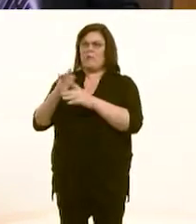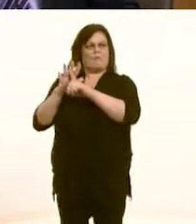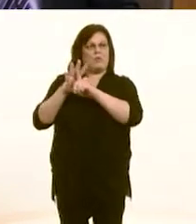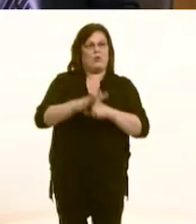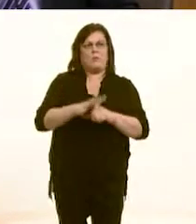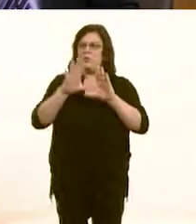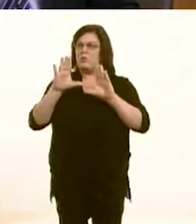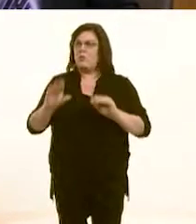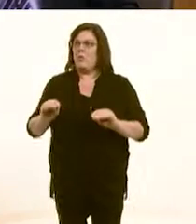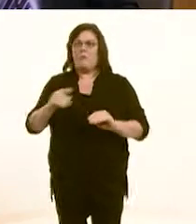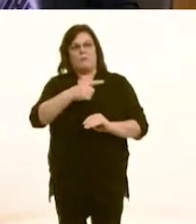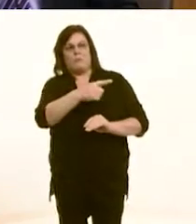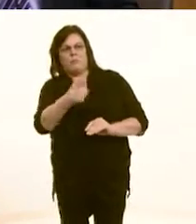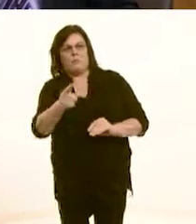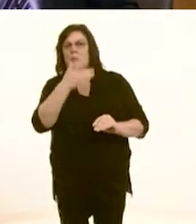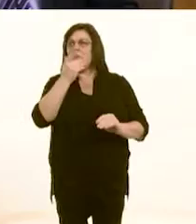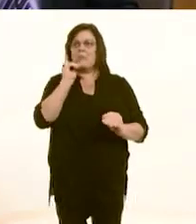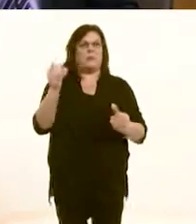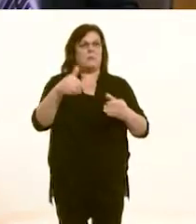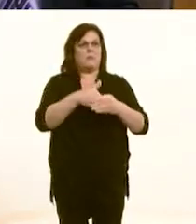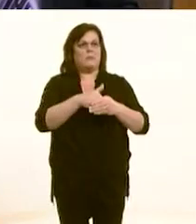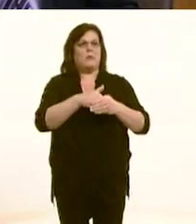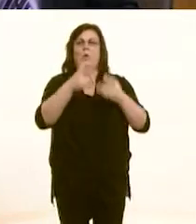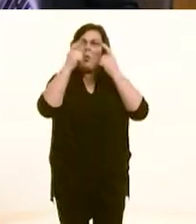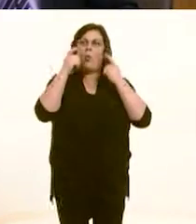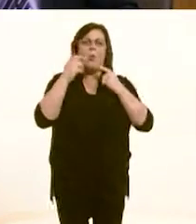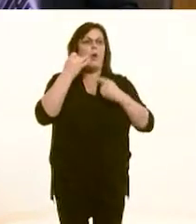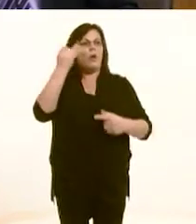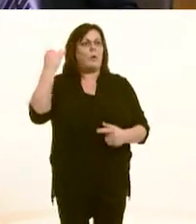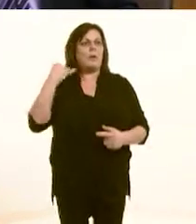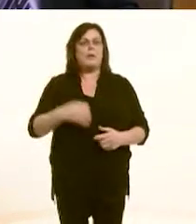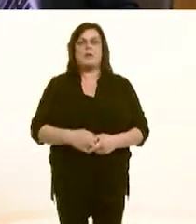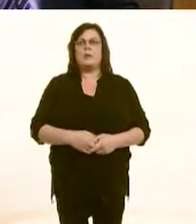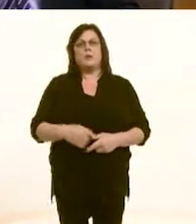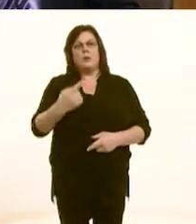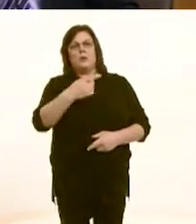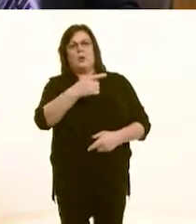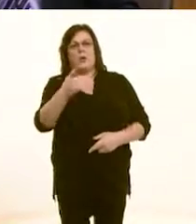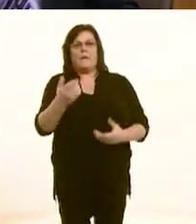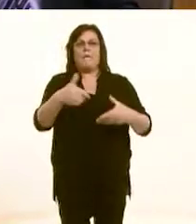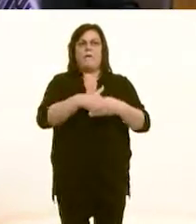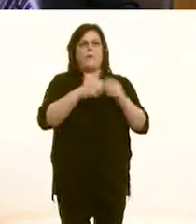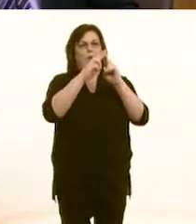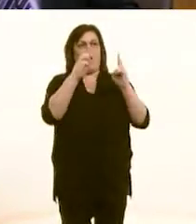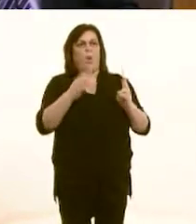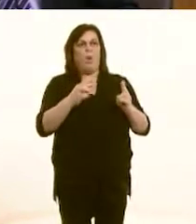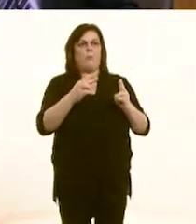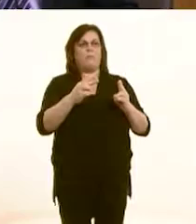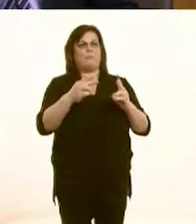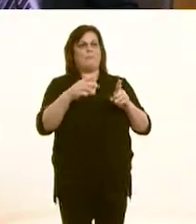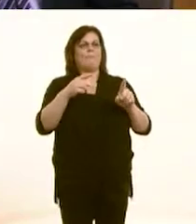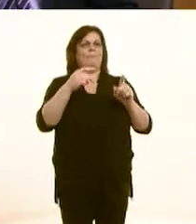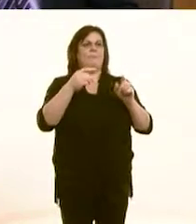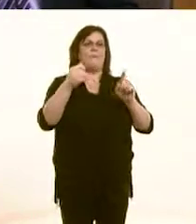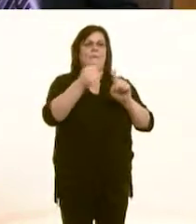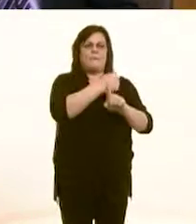discrimination against those who were part of the court case last week, those who have been the victims of domestic violence and those, in fact, caring for disabled